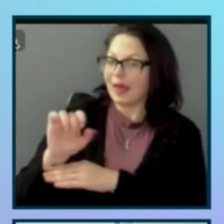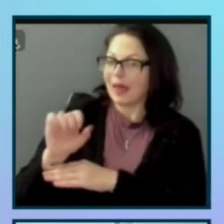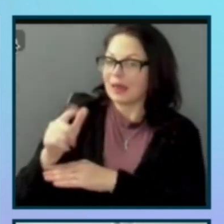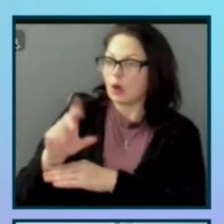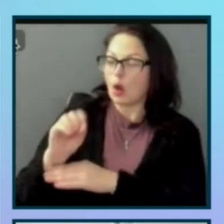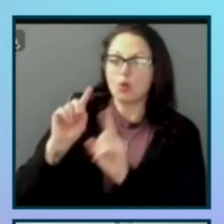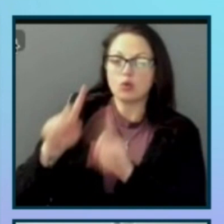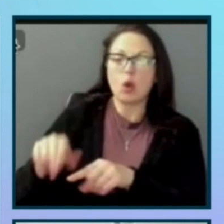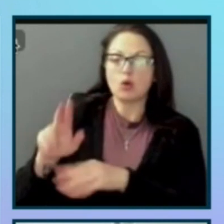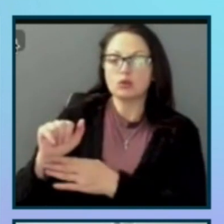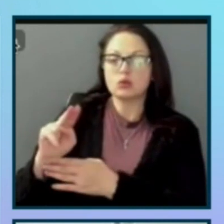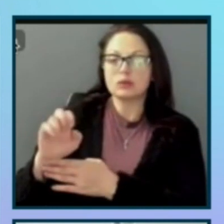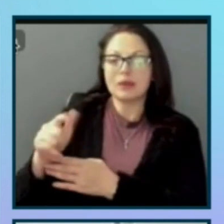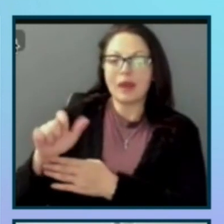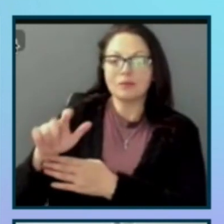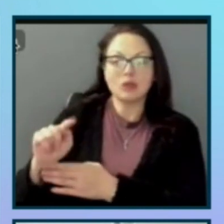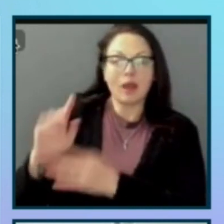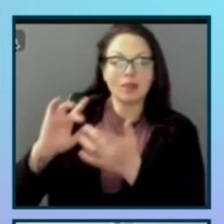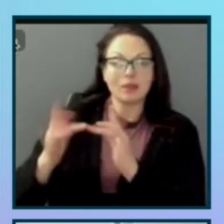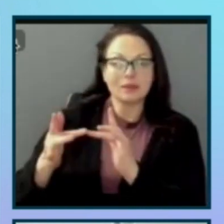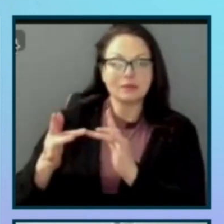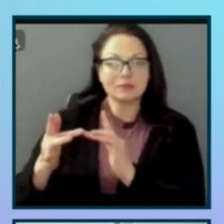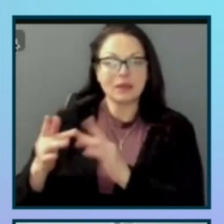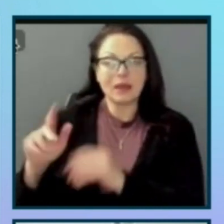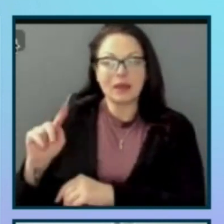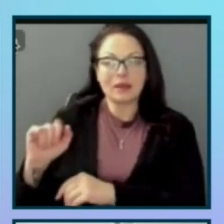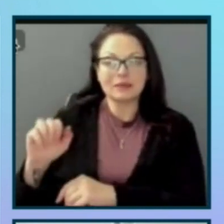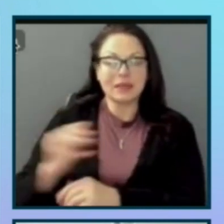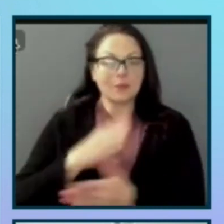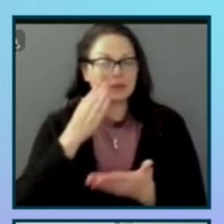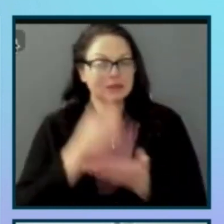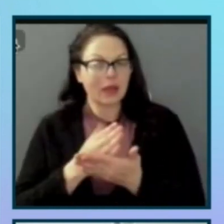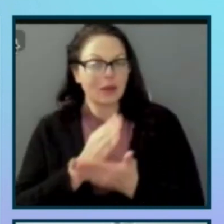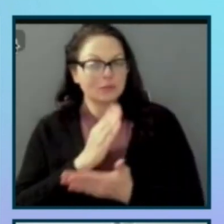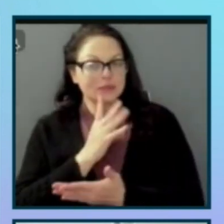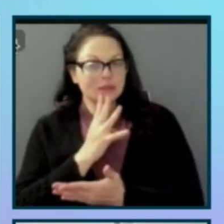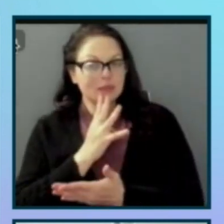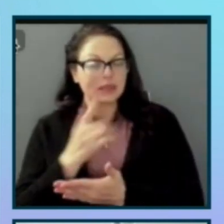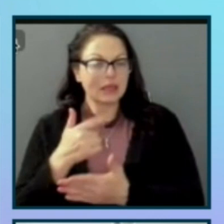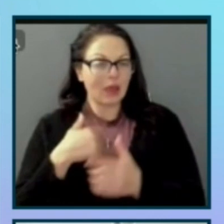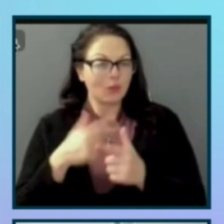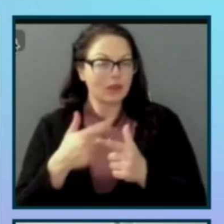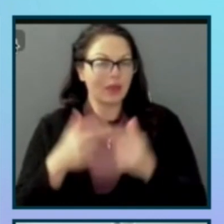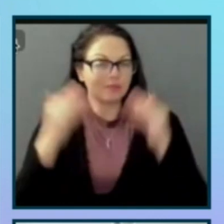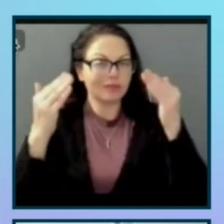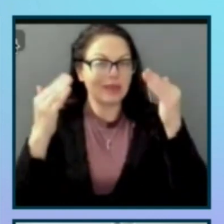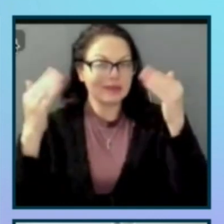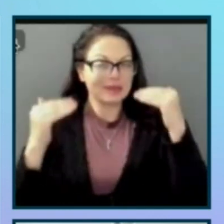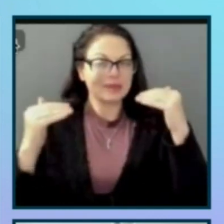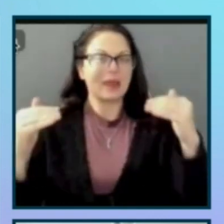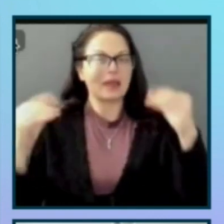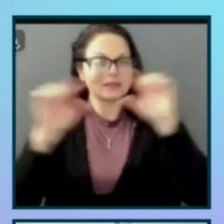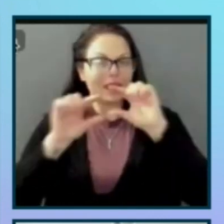Stop. I'd stop the screen reader speaking. I would then move to next heading.